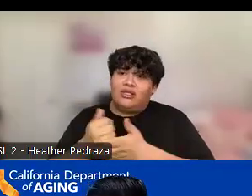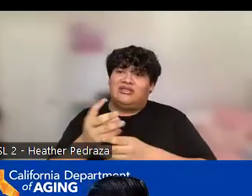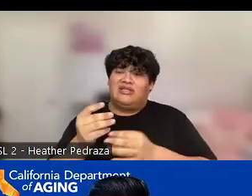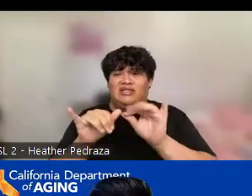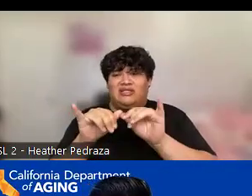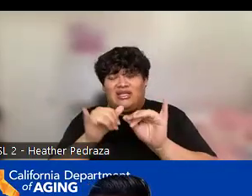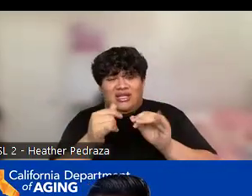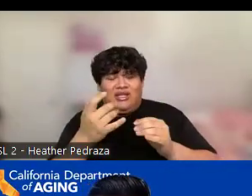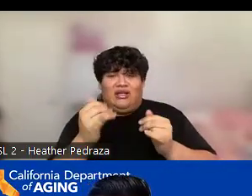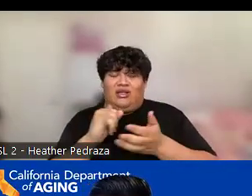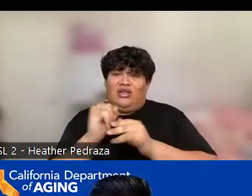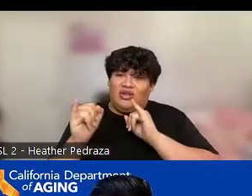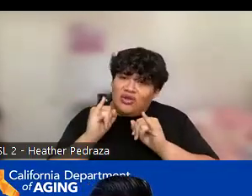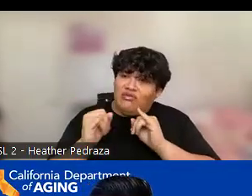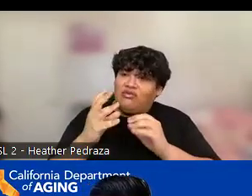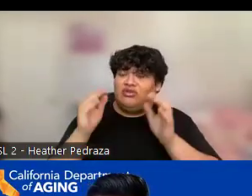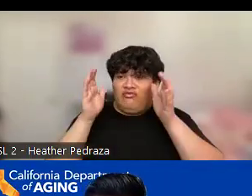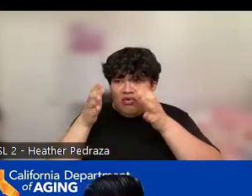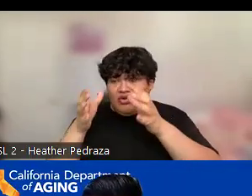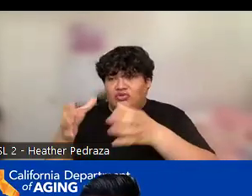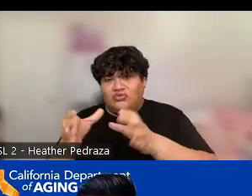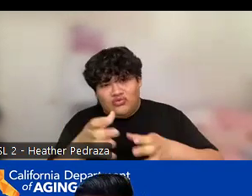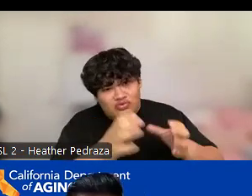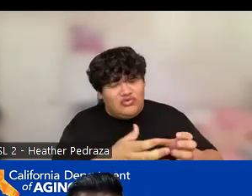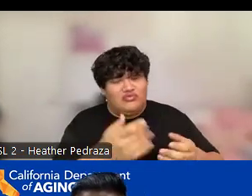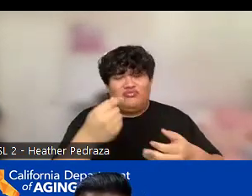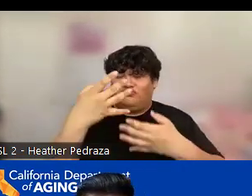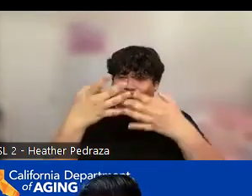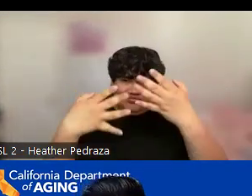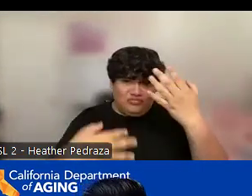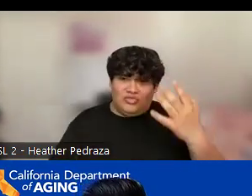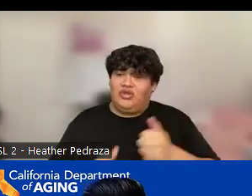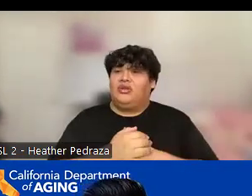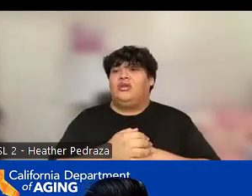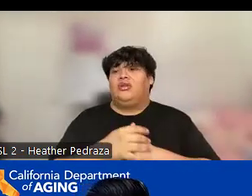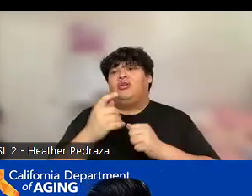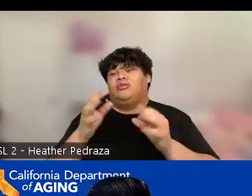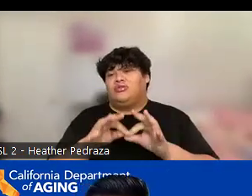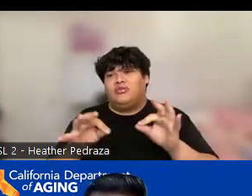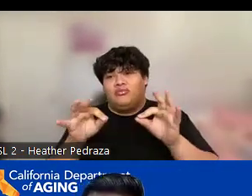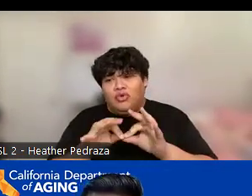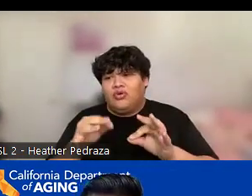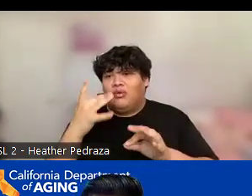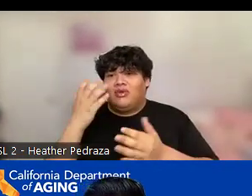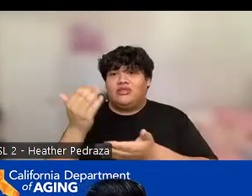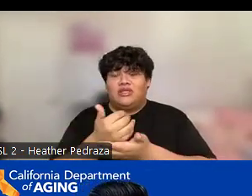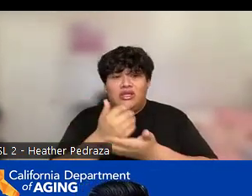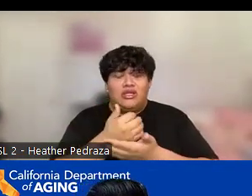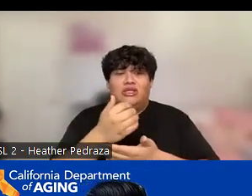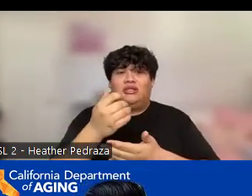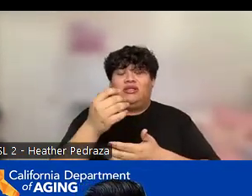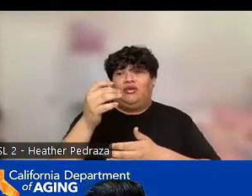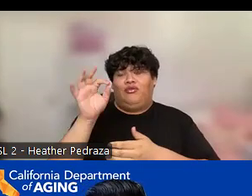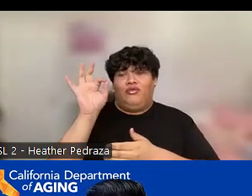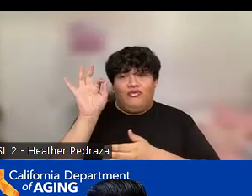facilitating interviews and focus groups, listening sessions, etc. And that's important for this effort because it's about collecting stakeholder feedback in